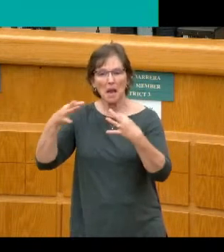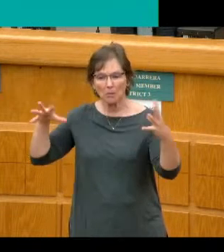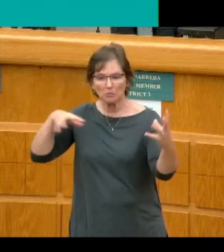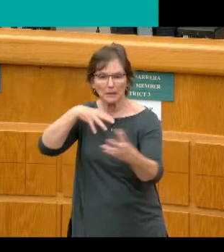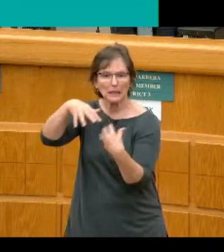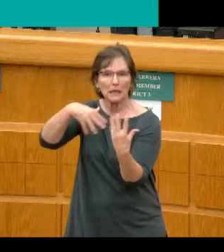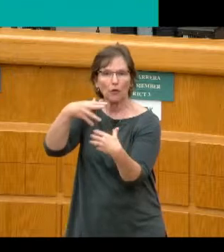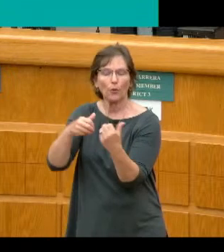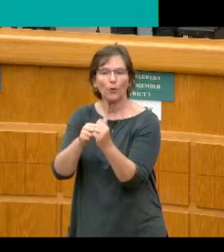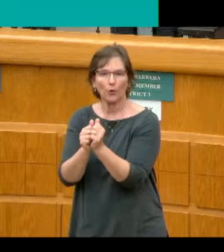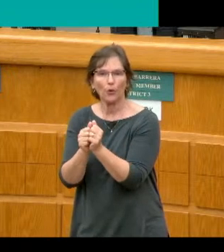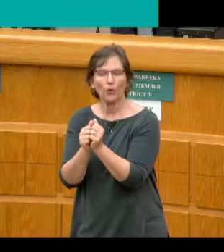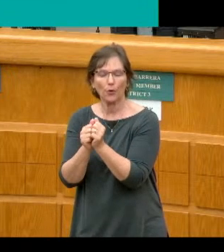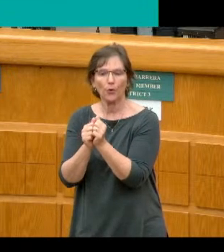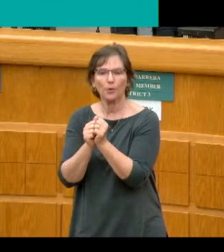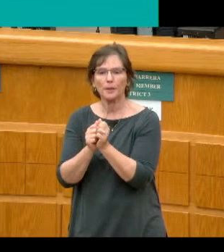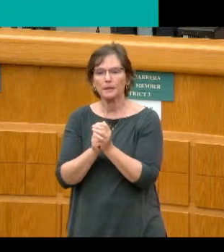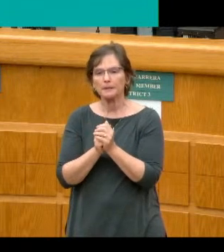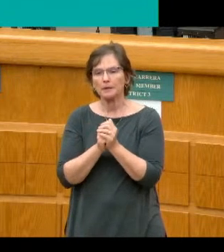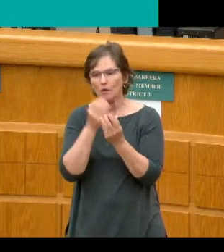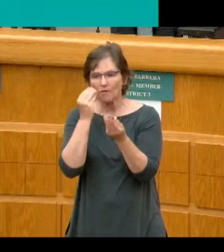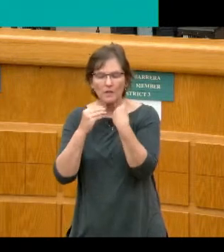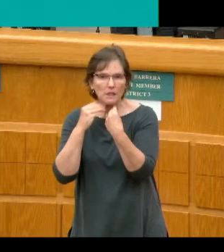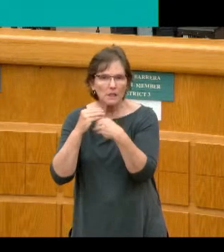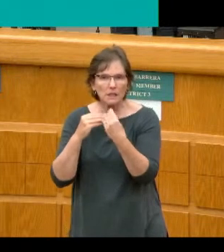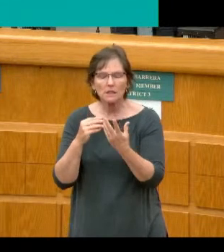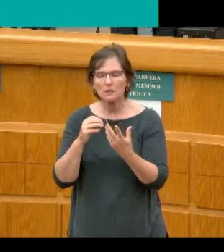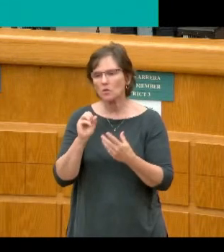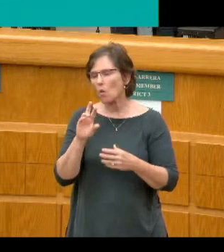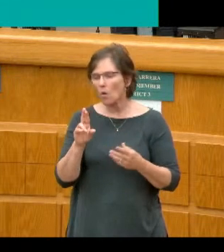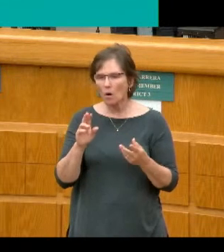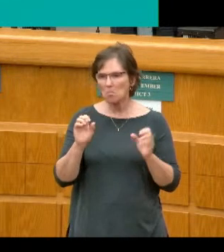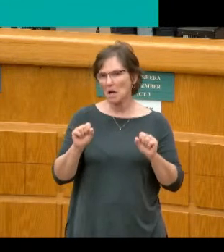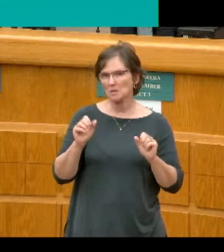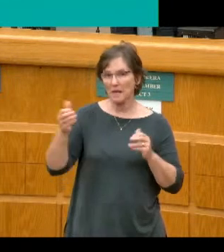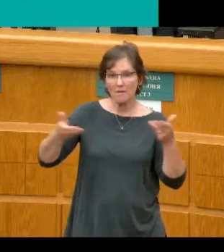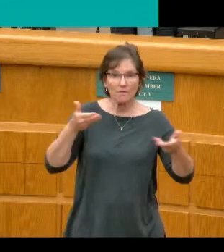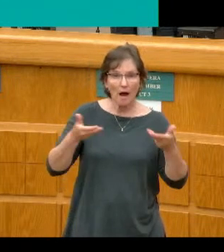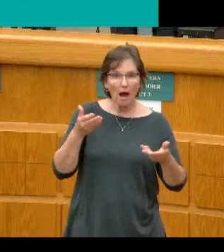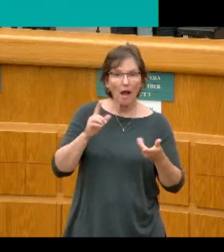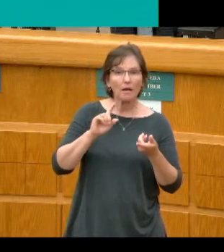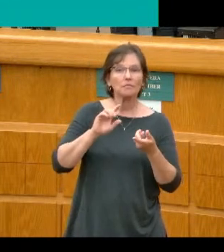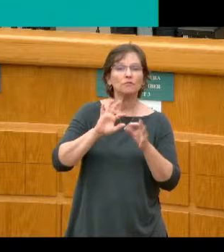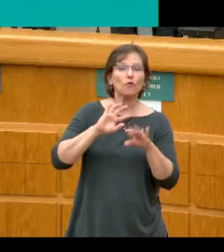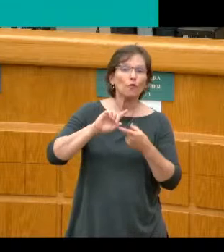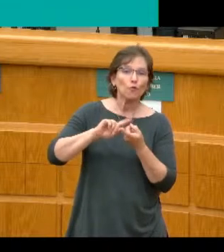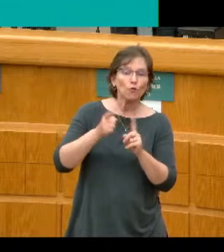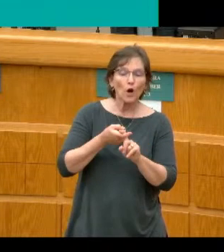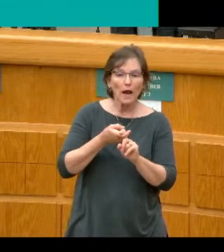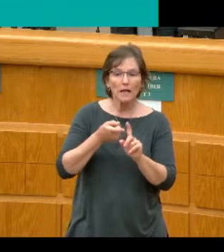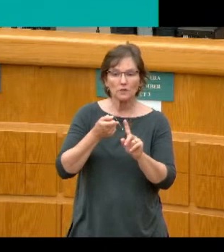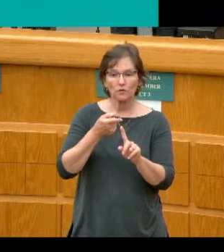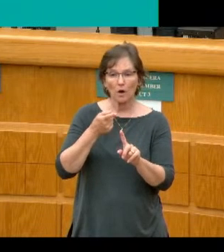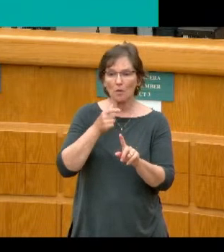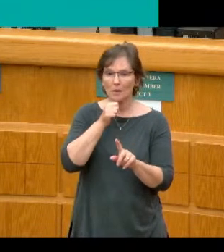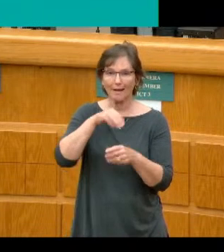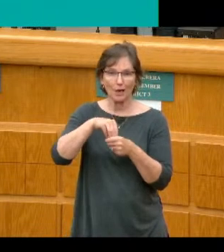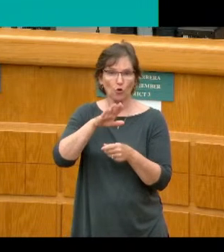change your plans for the holidays. If you, for example, had planned on